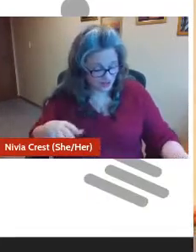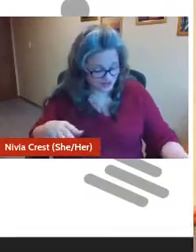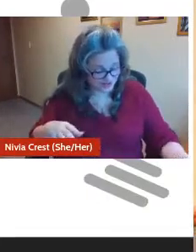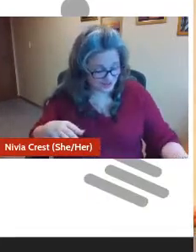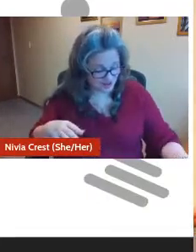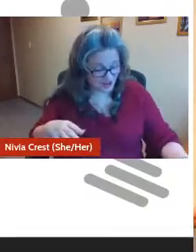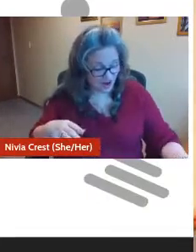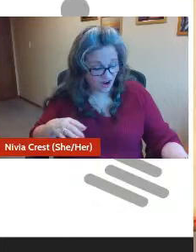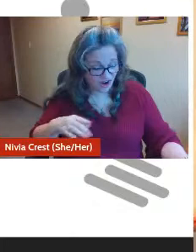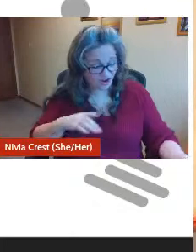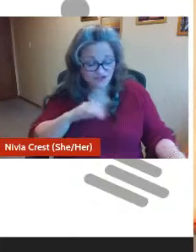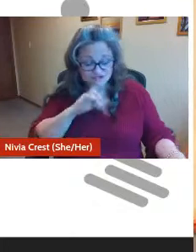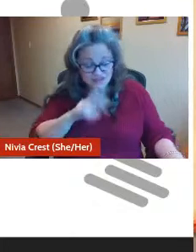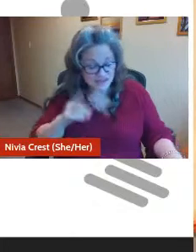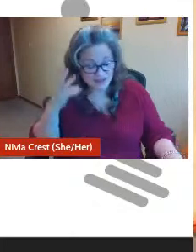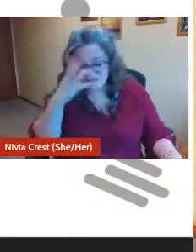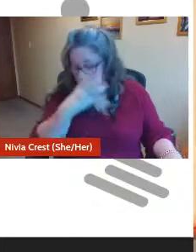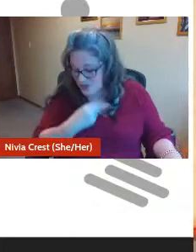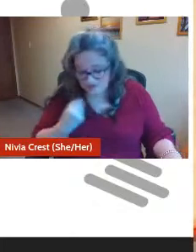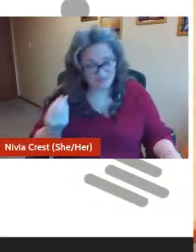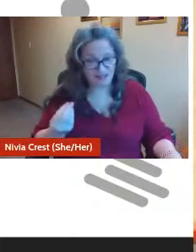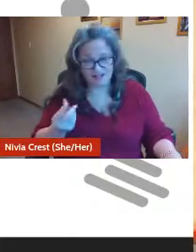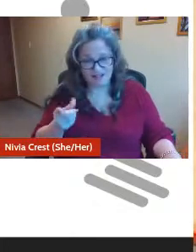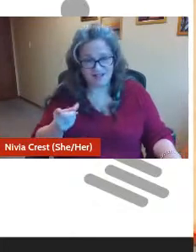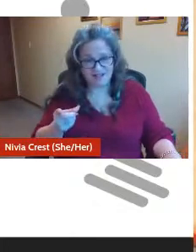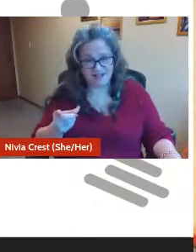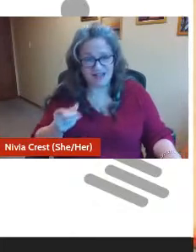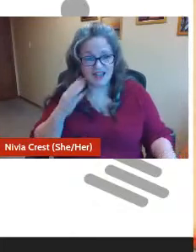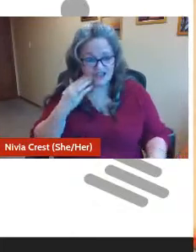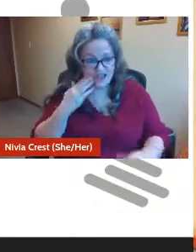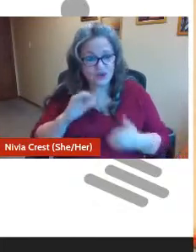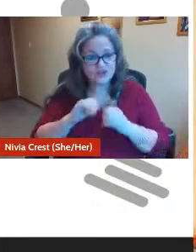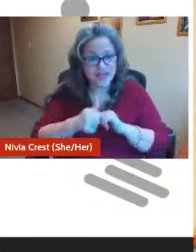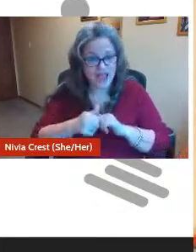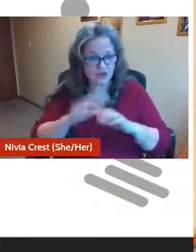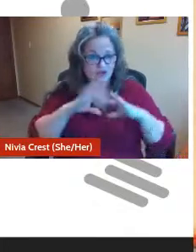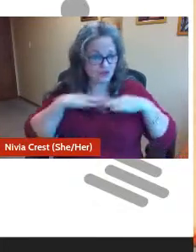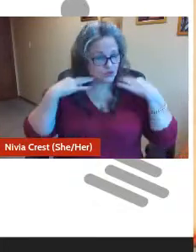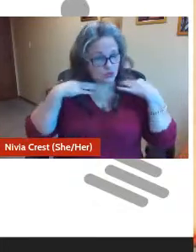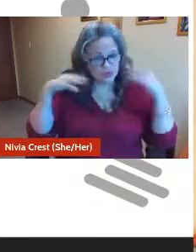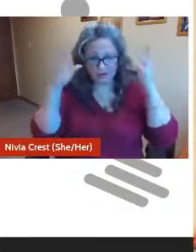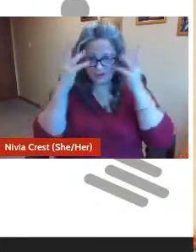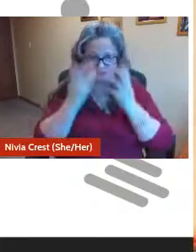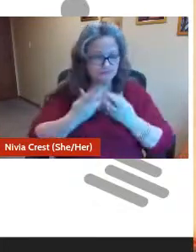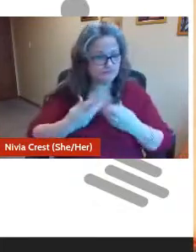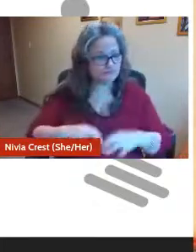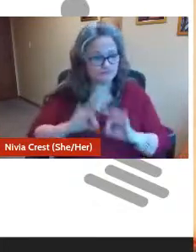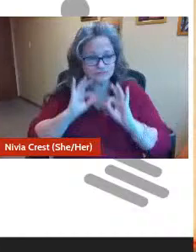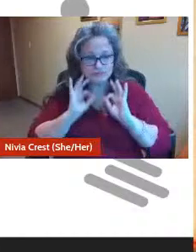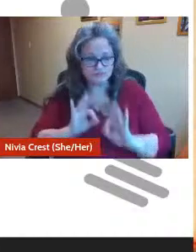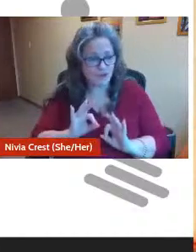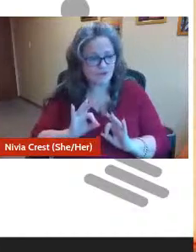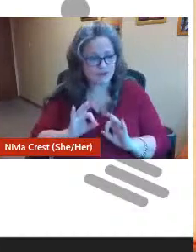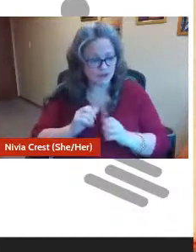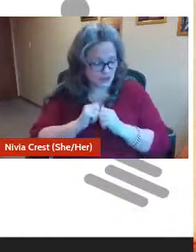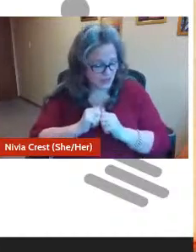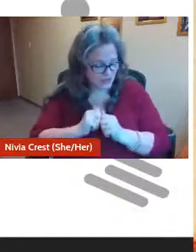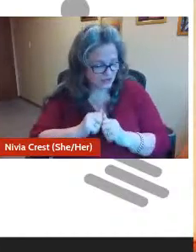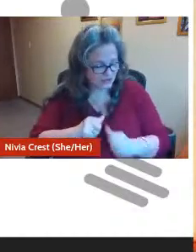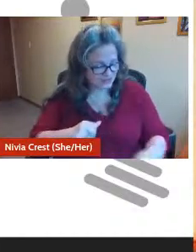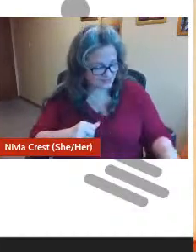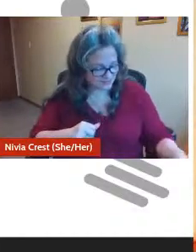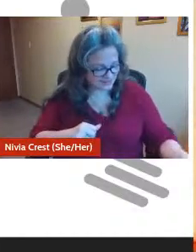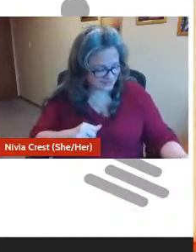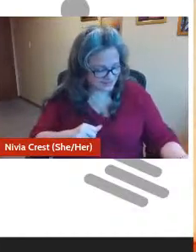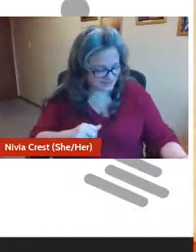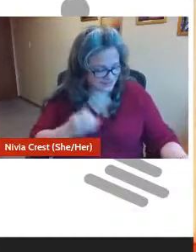her outfits look really beautiful on. She knows how to put jewelry together and outfits. And so as long